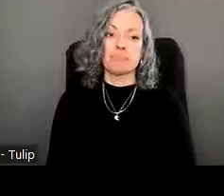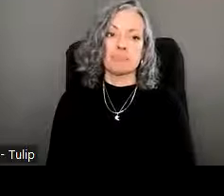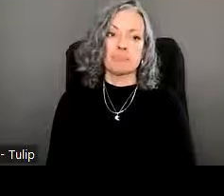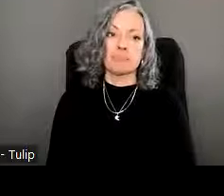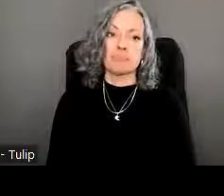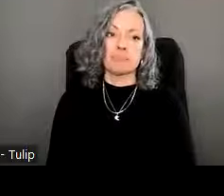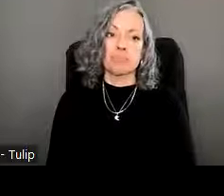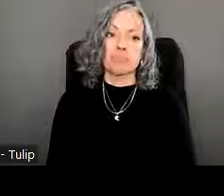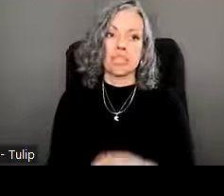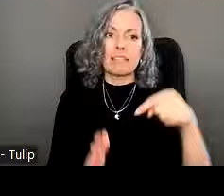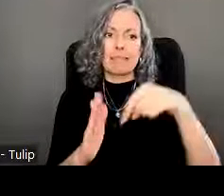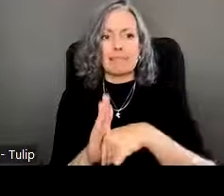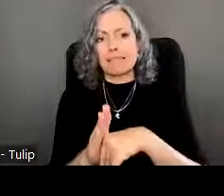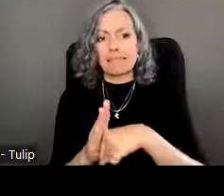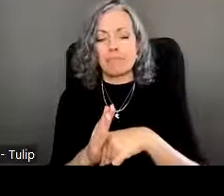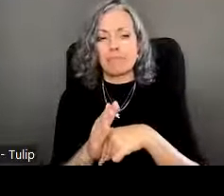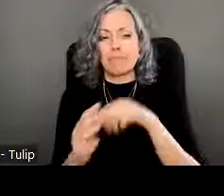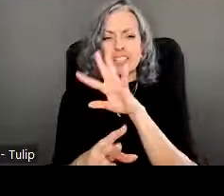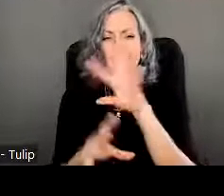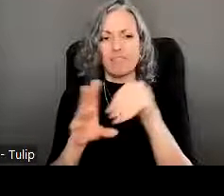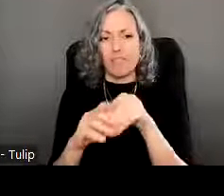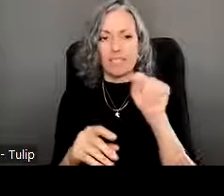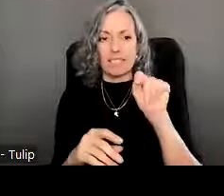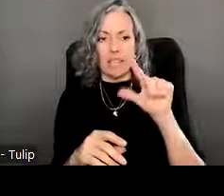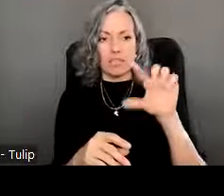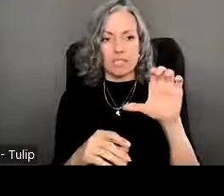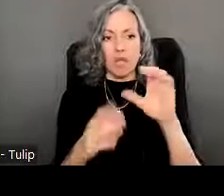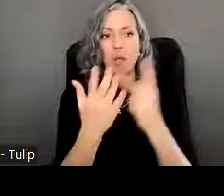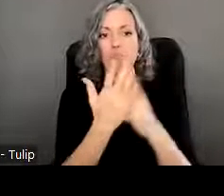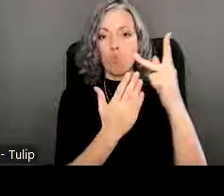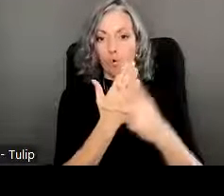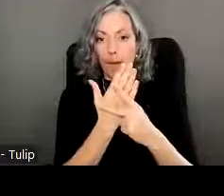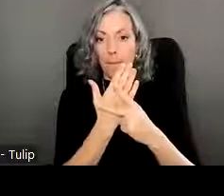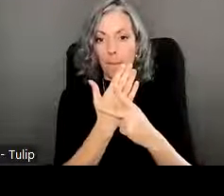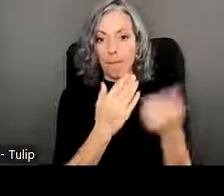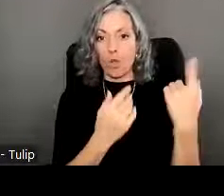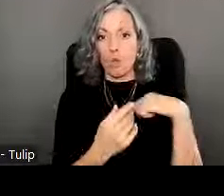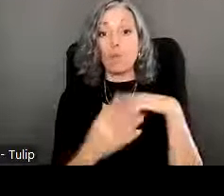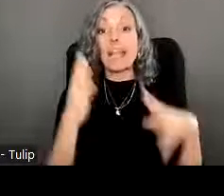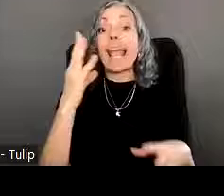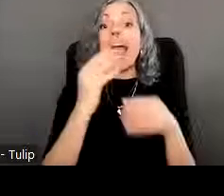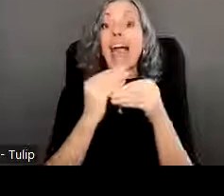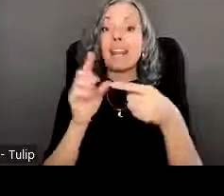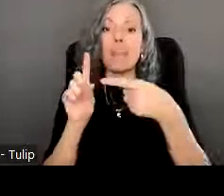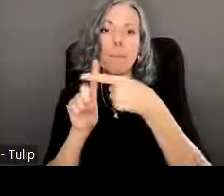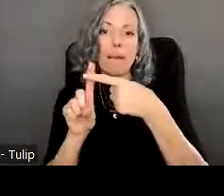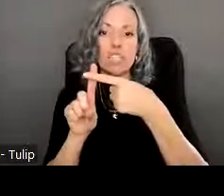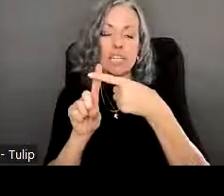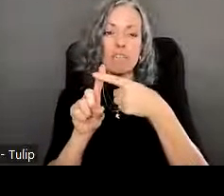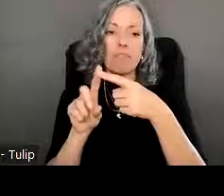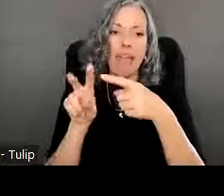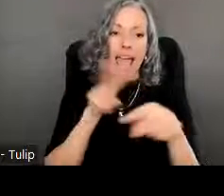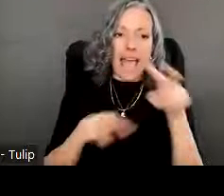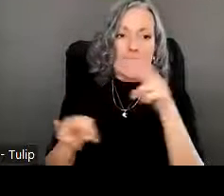The core elements of the Caregiver TLC program. In this program, we added the positive aspects of caregiving